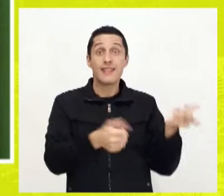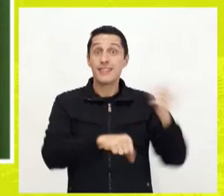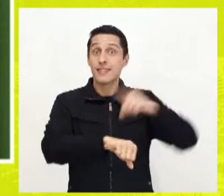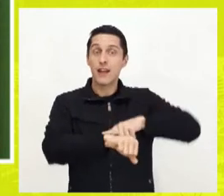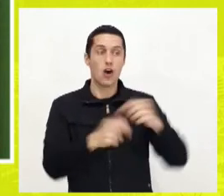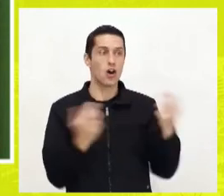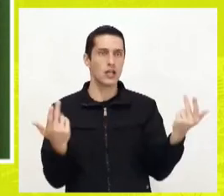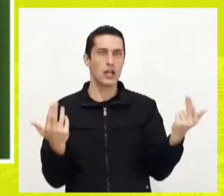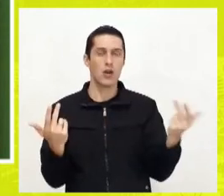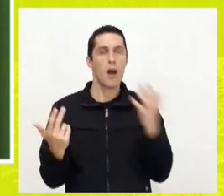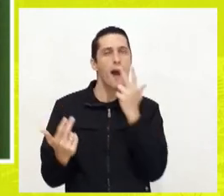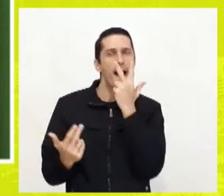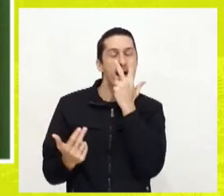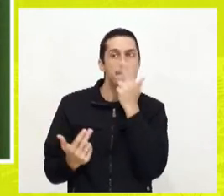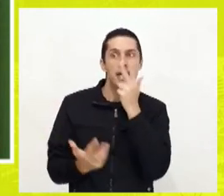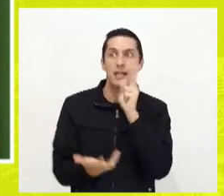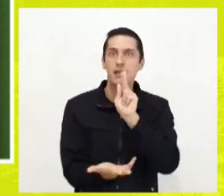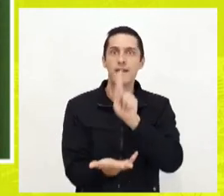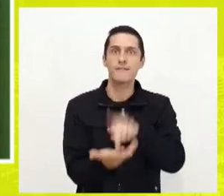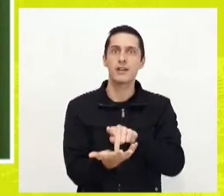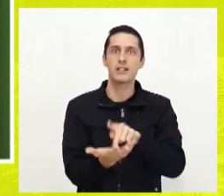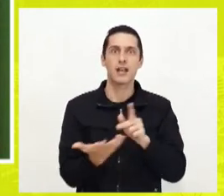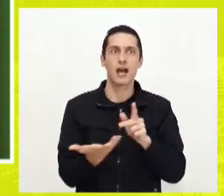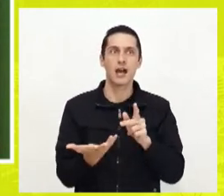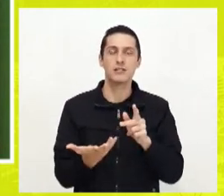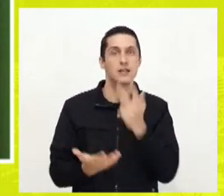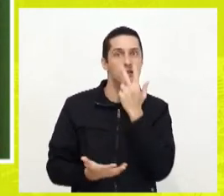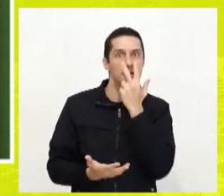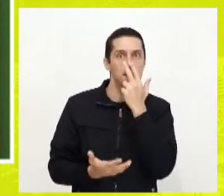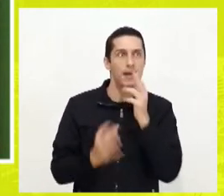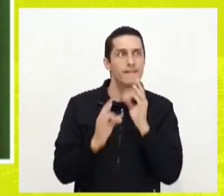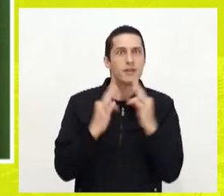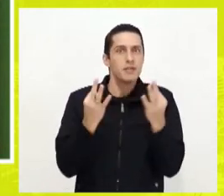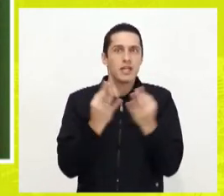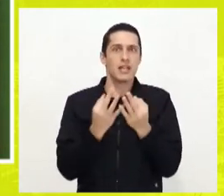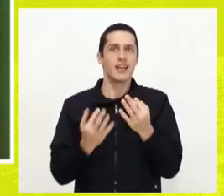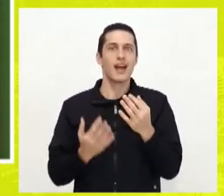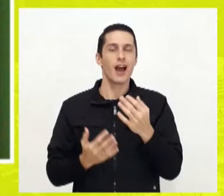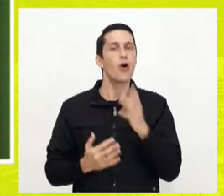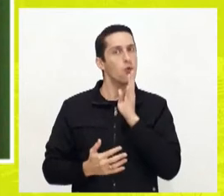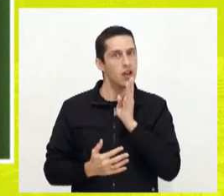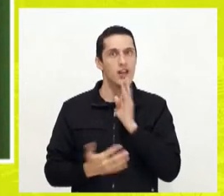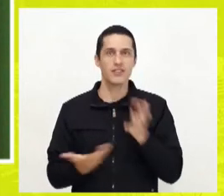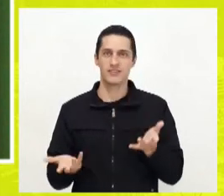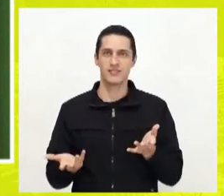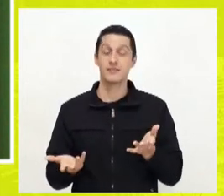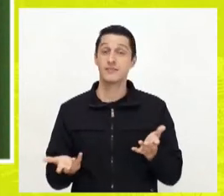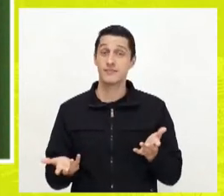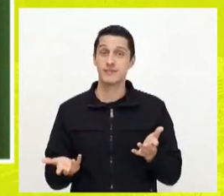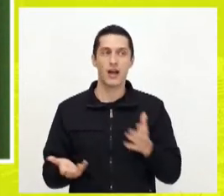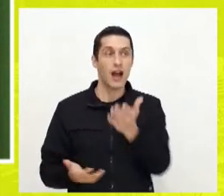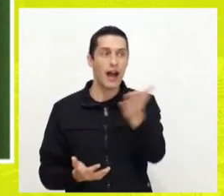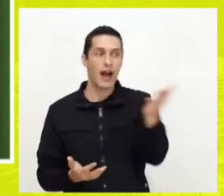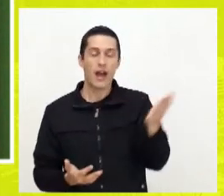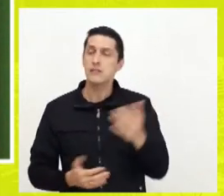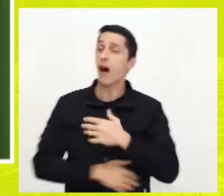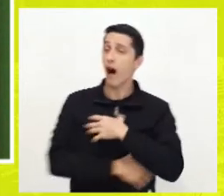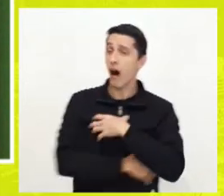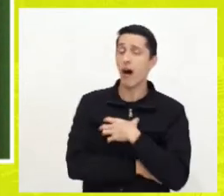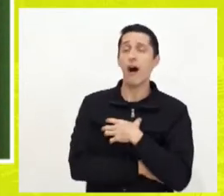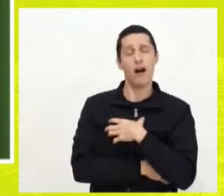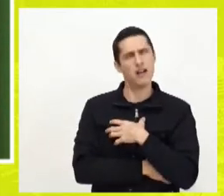time to seem that it's something familiar and thanks to bringing this familiarity